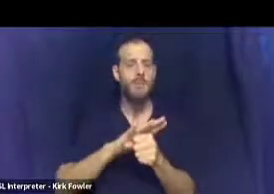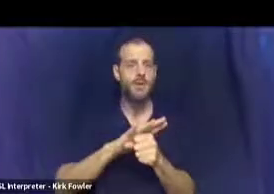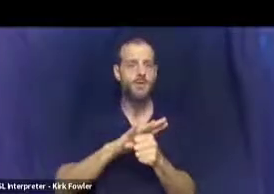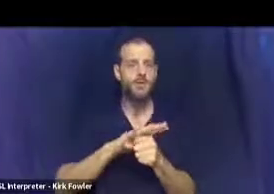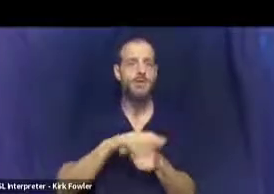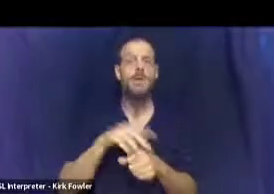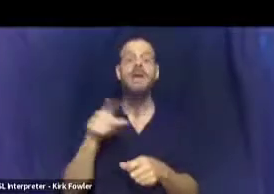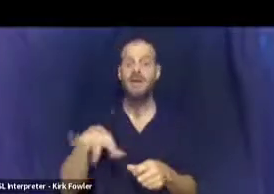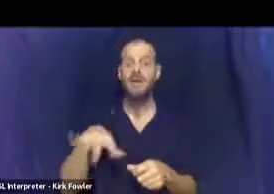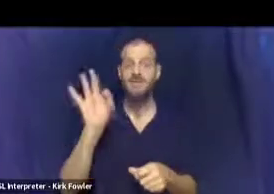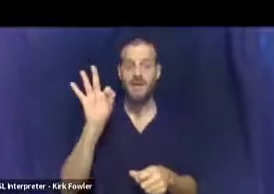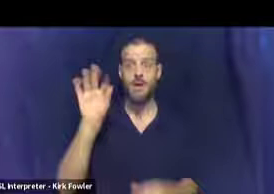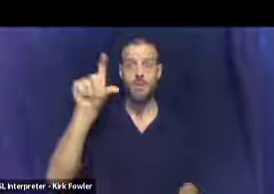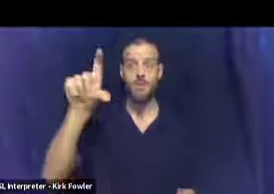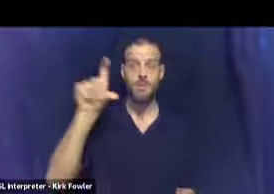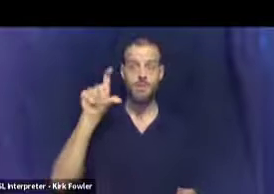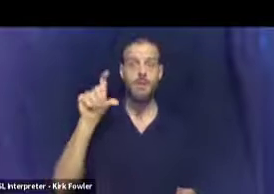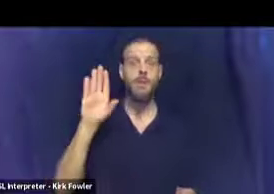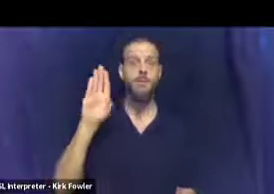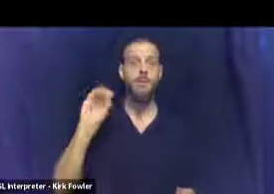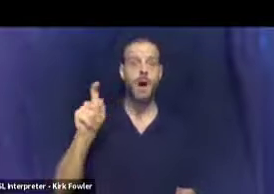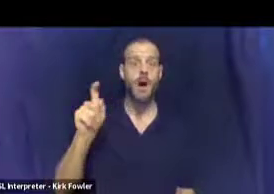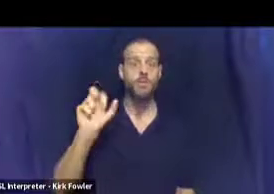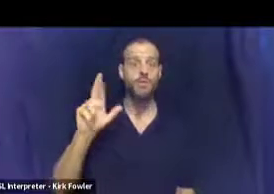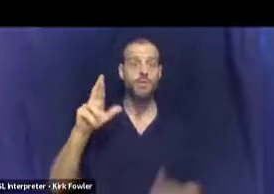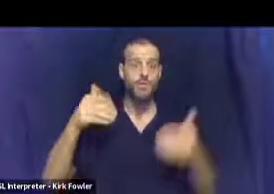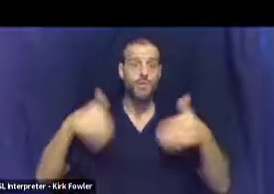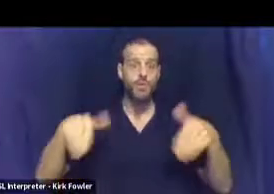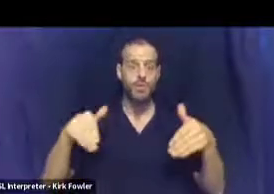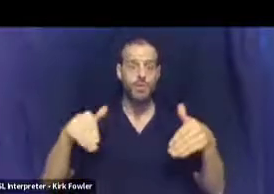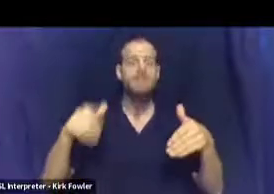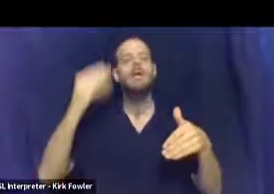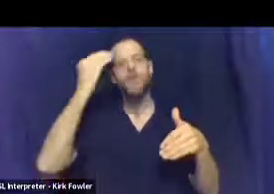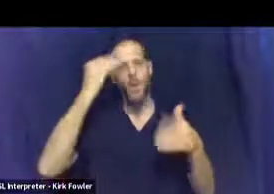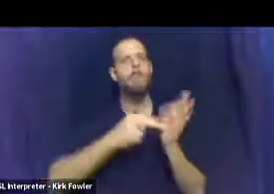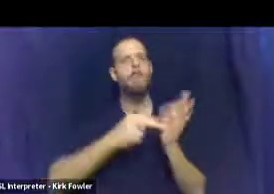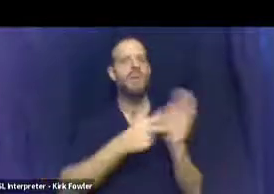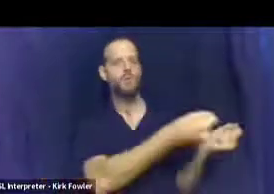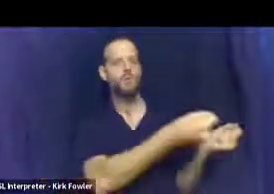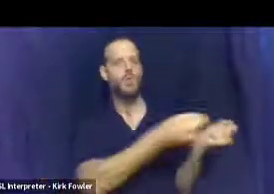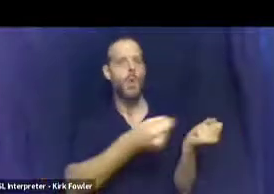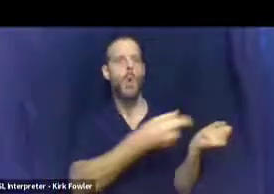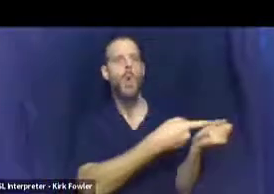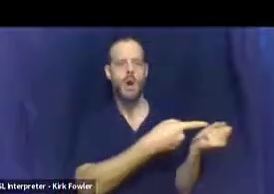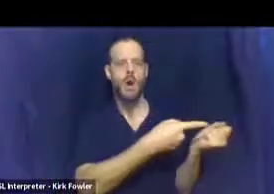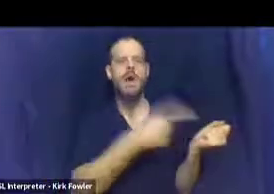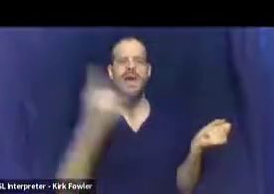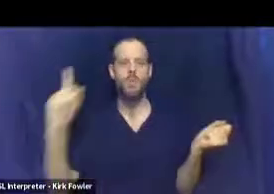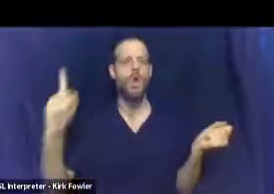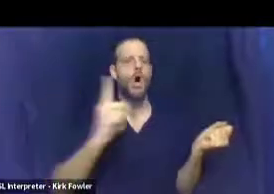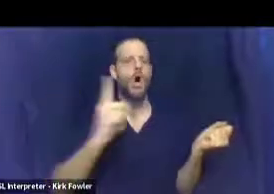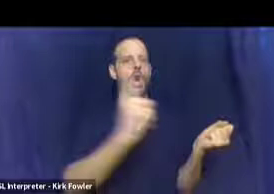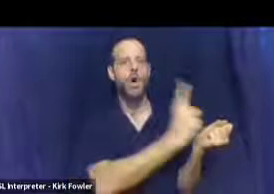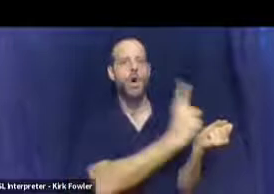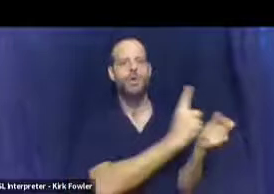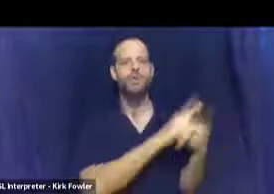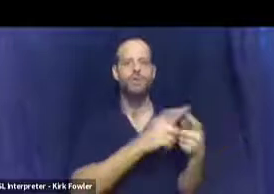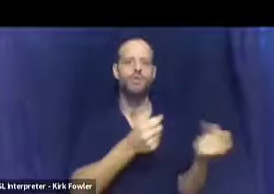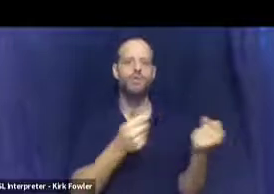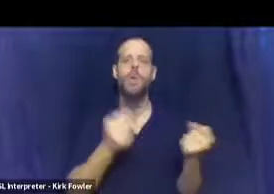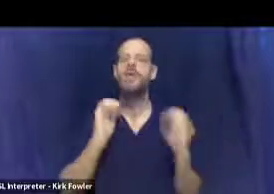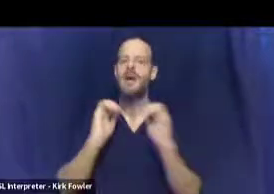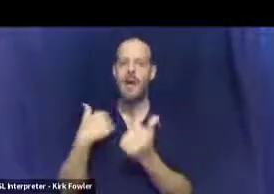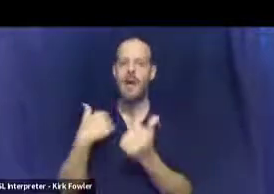shorts and knew that he needed to go to his drawer and he's walking there. And so that's how I would write the goal. Child will identify